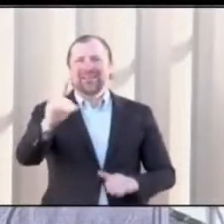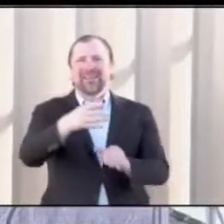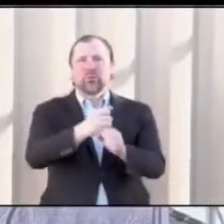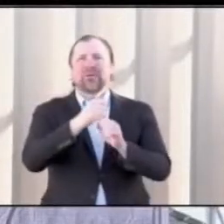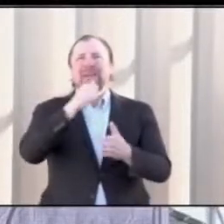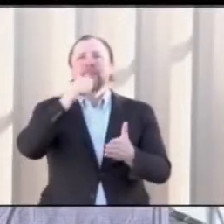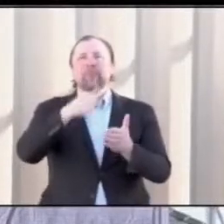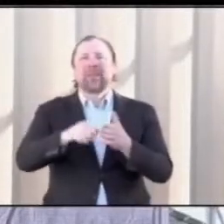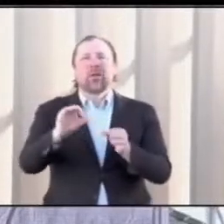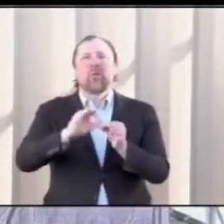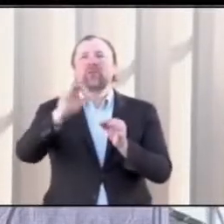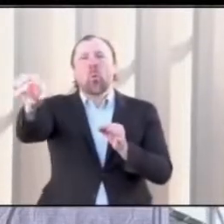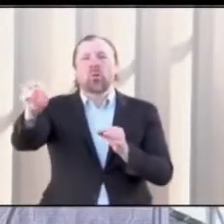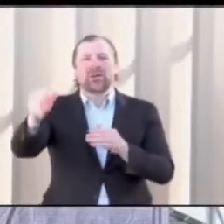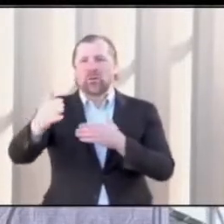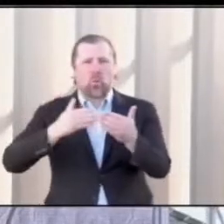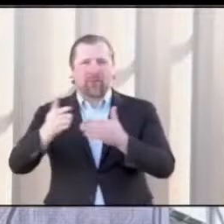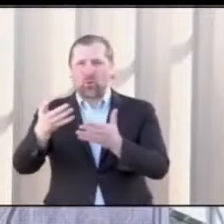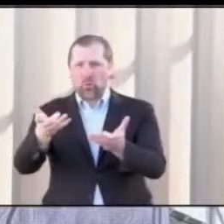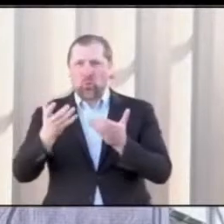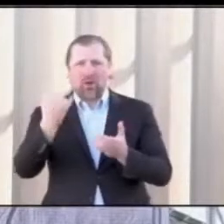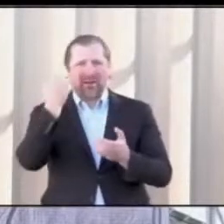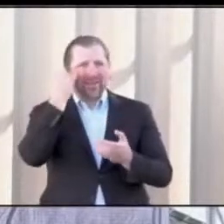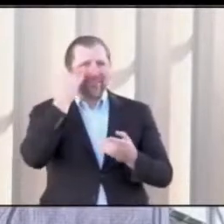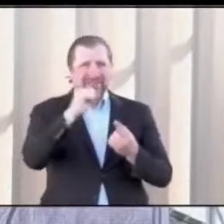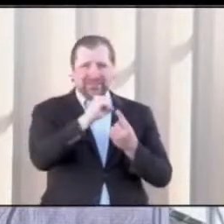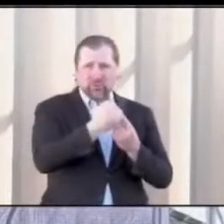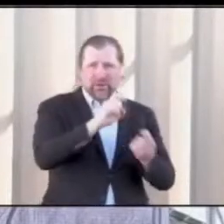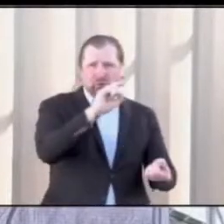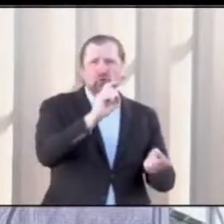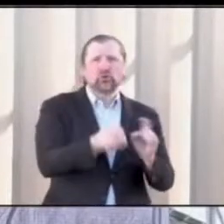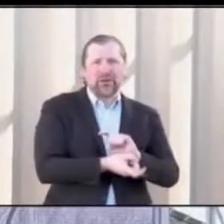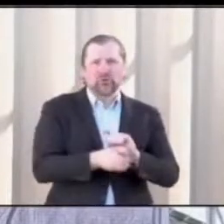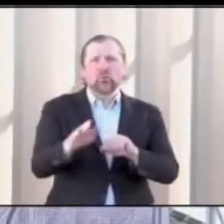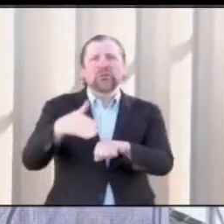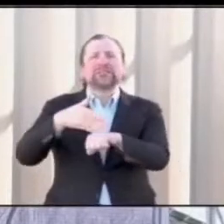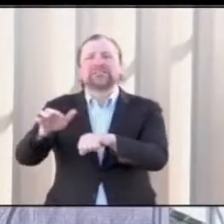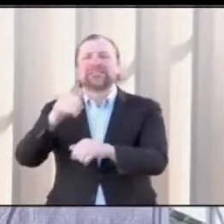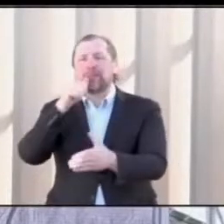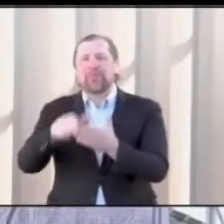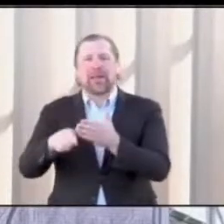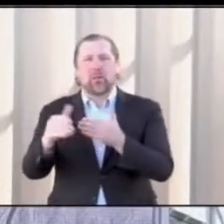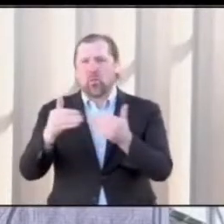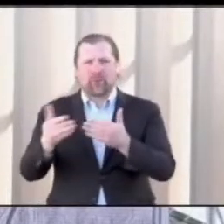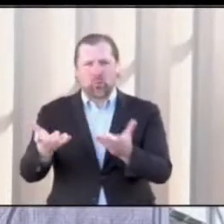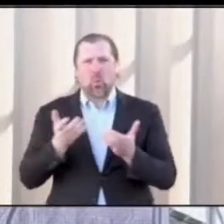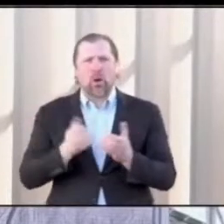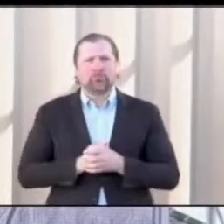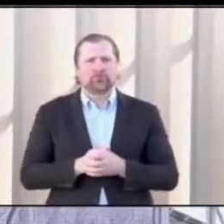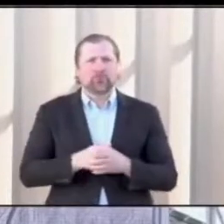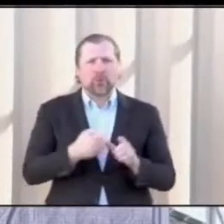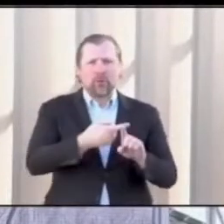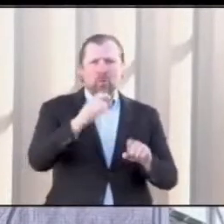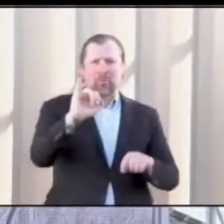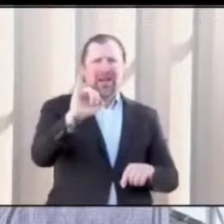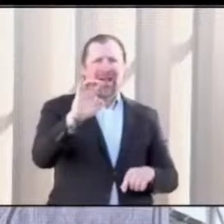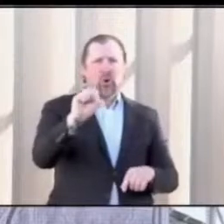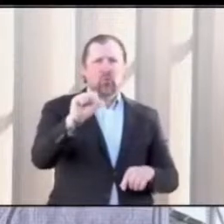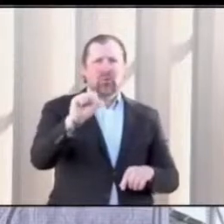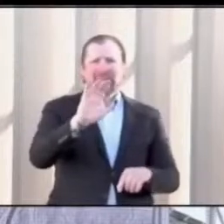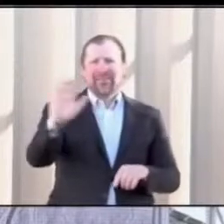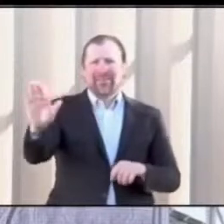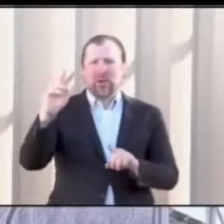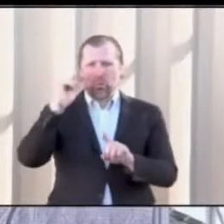mail forwarded to anywhere you want. And then if your situation changes, you can have it sent somewhere else. From the IRS perspective,